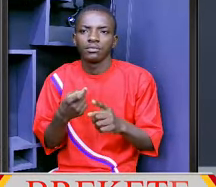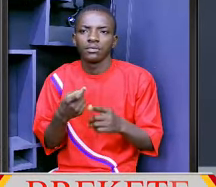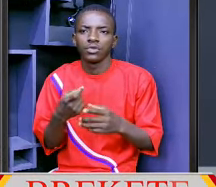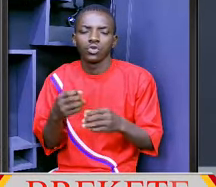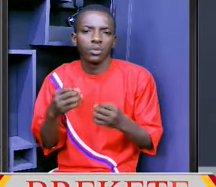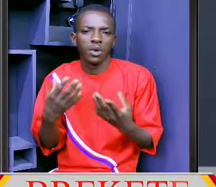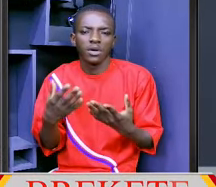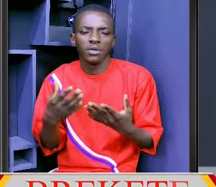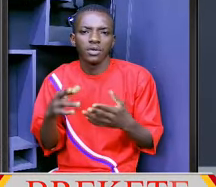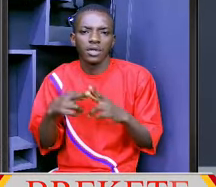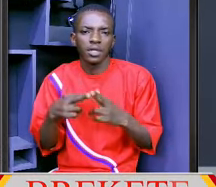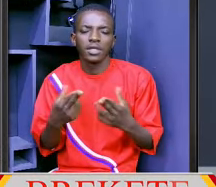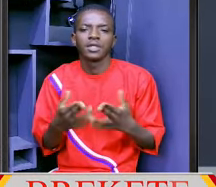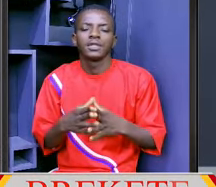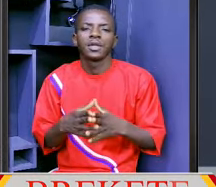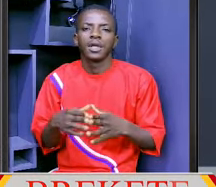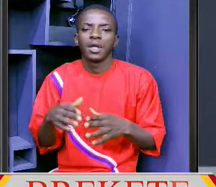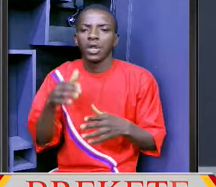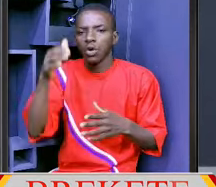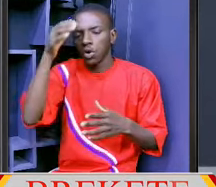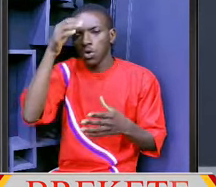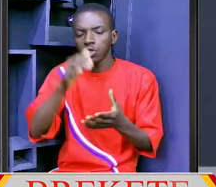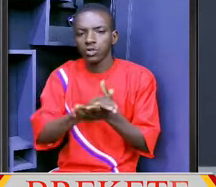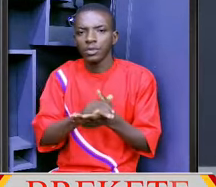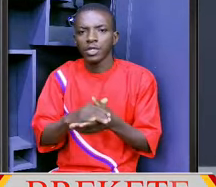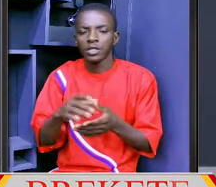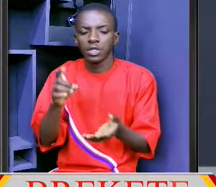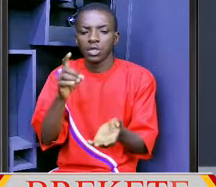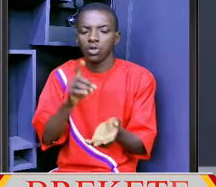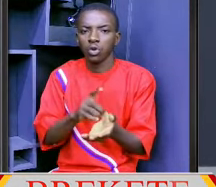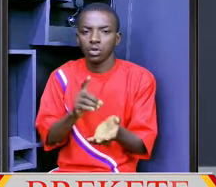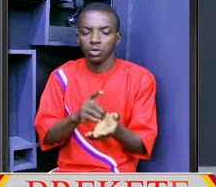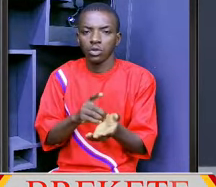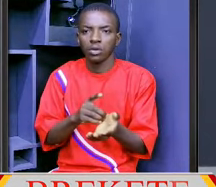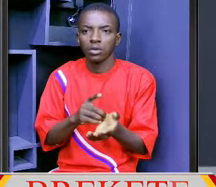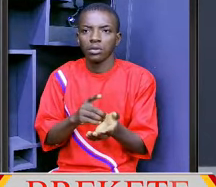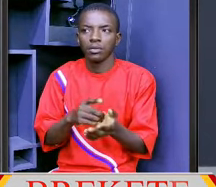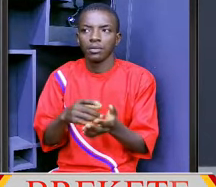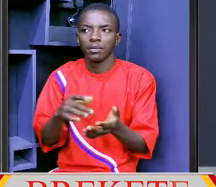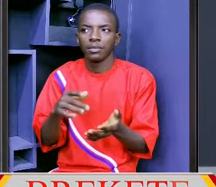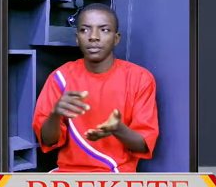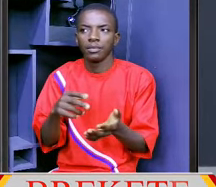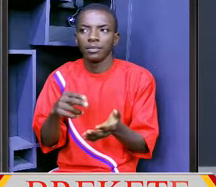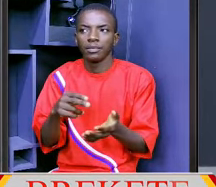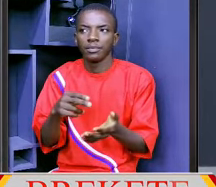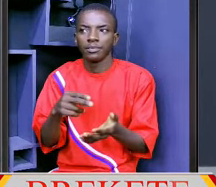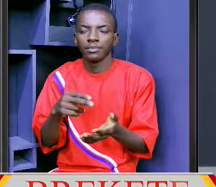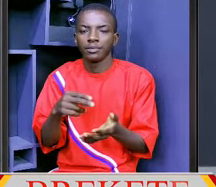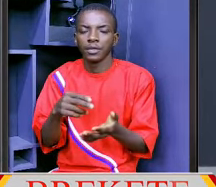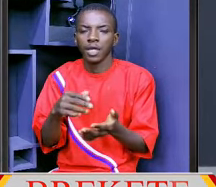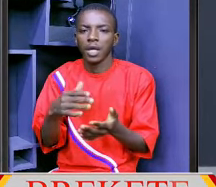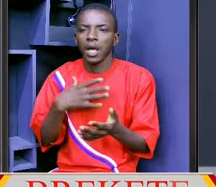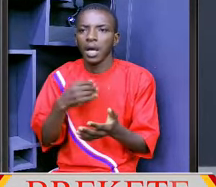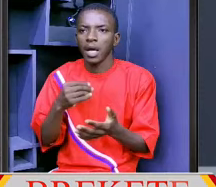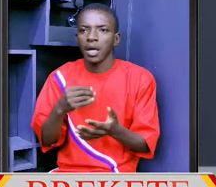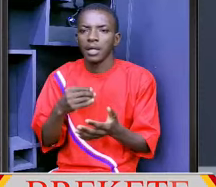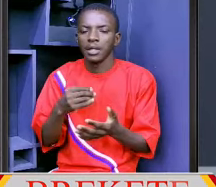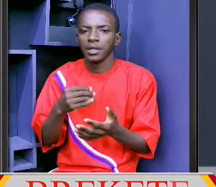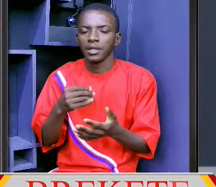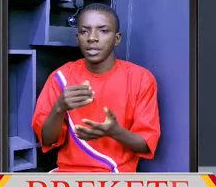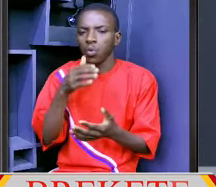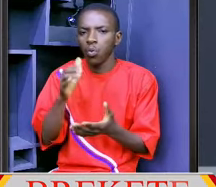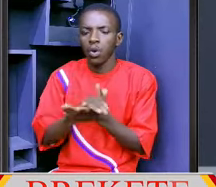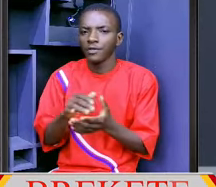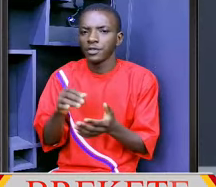you know, somehow. The husband na doctor, medical doctor, abi, and the wife na banker.